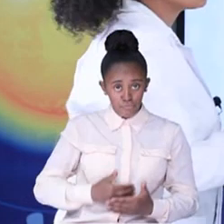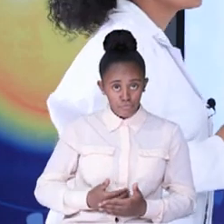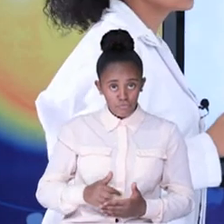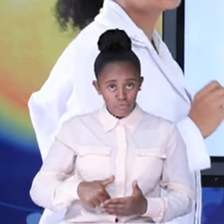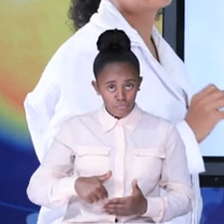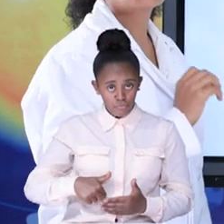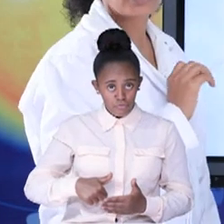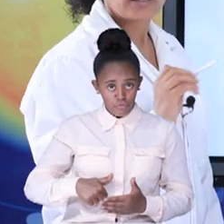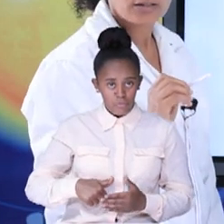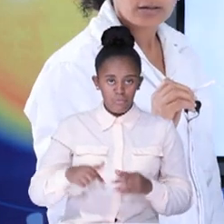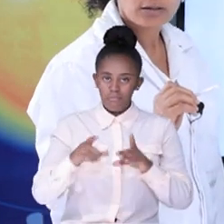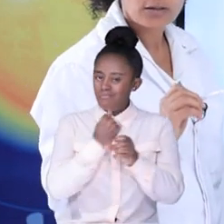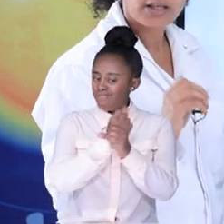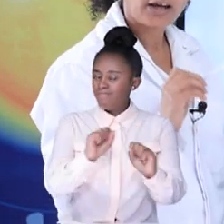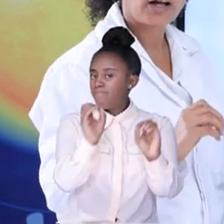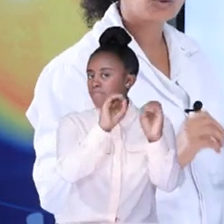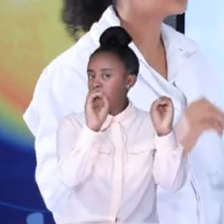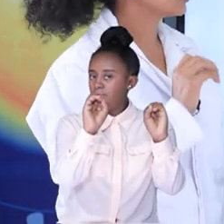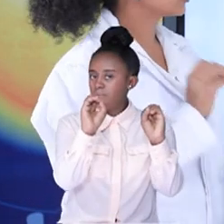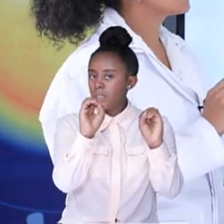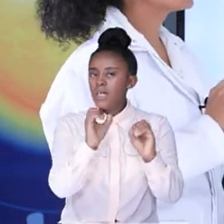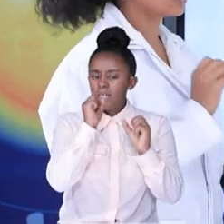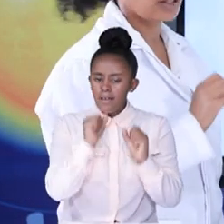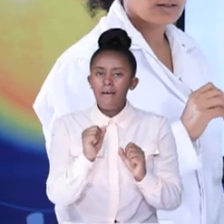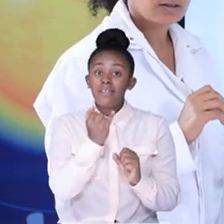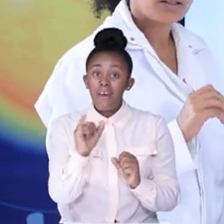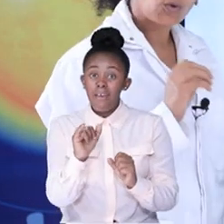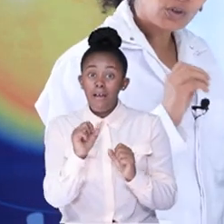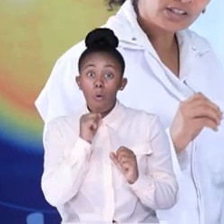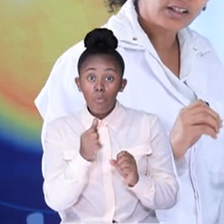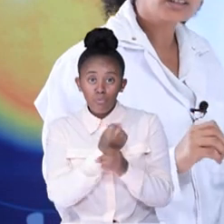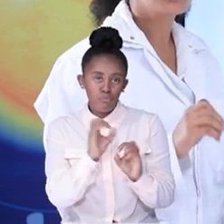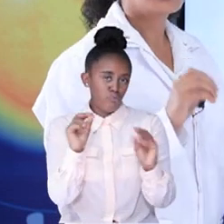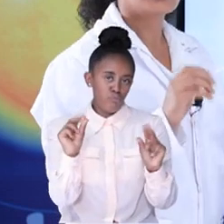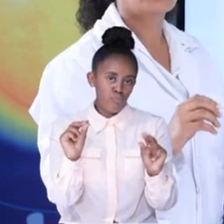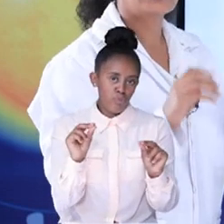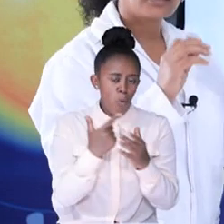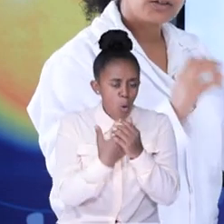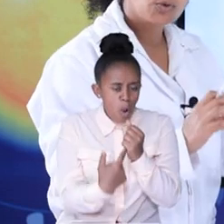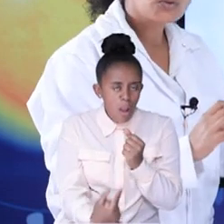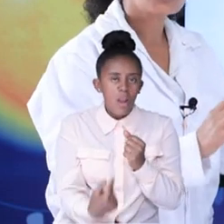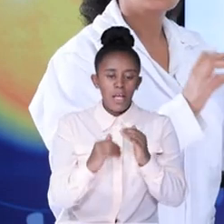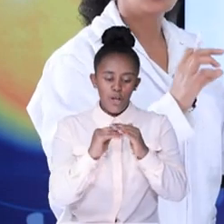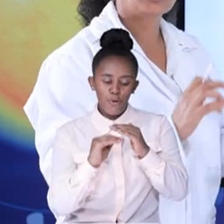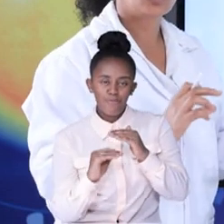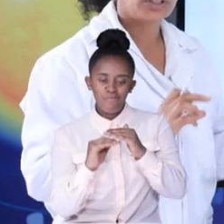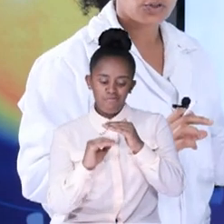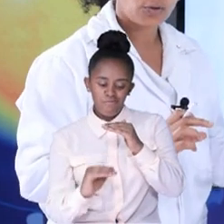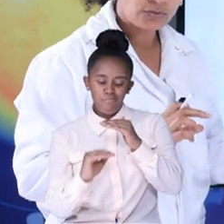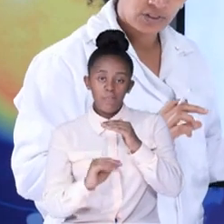drugs do not cure AIDS. They cannot cure AIDS. The only thing, they can reduce